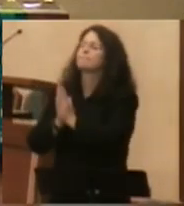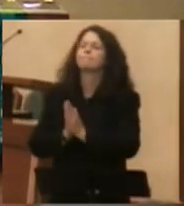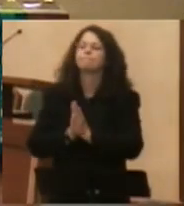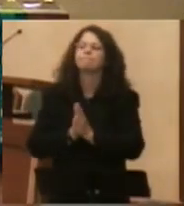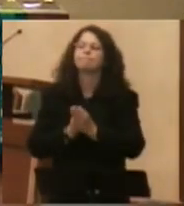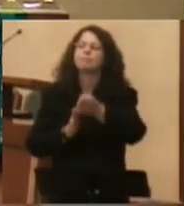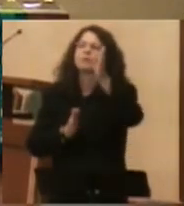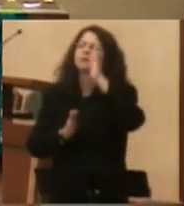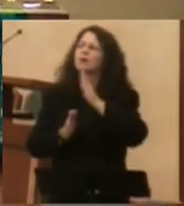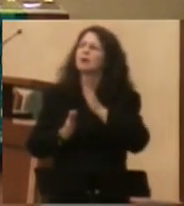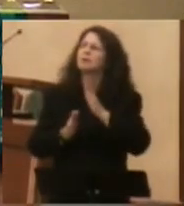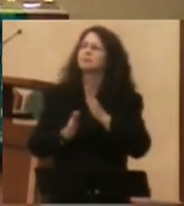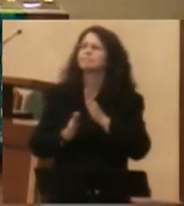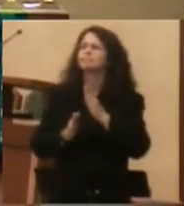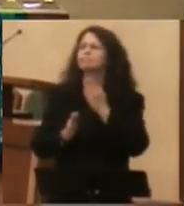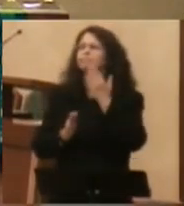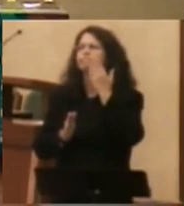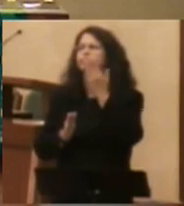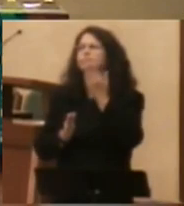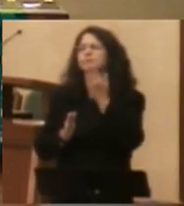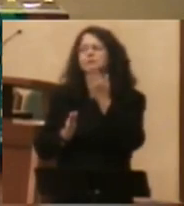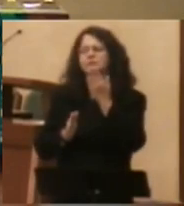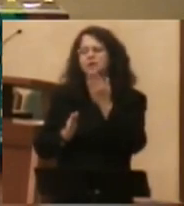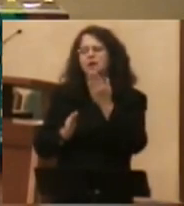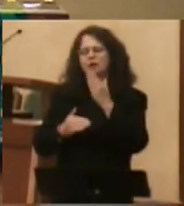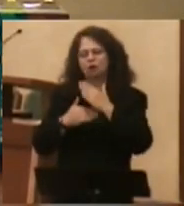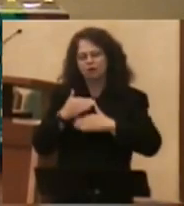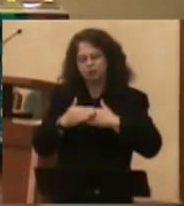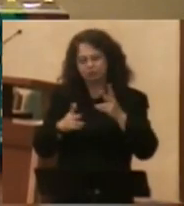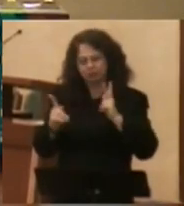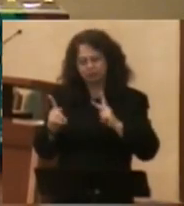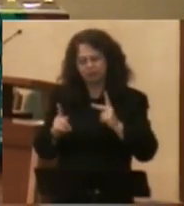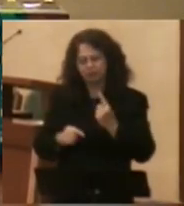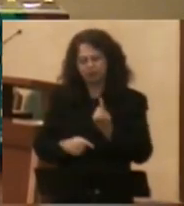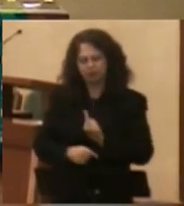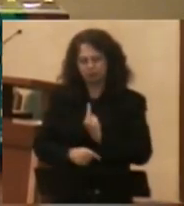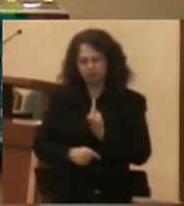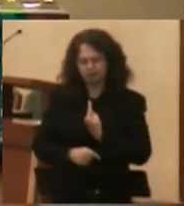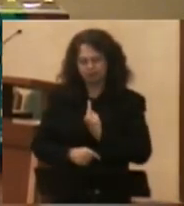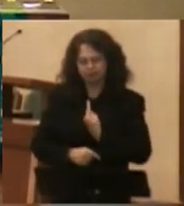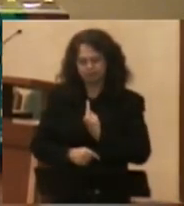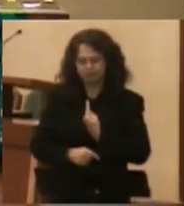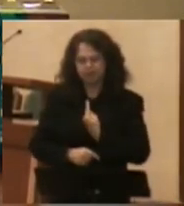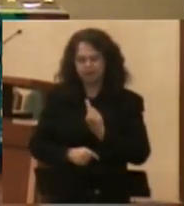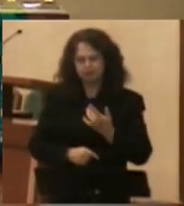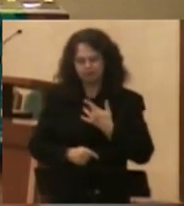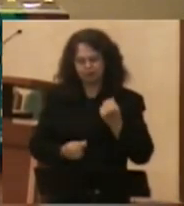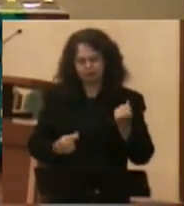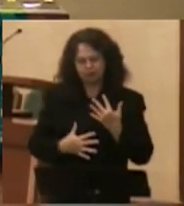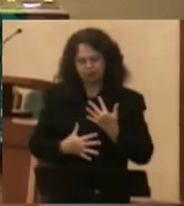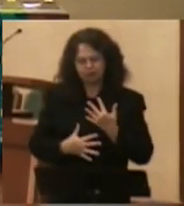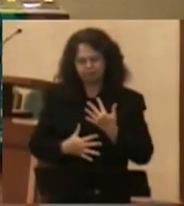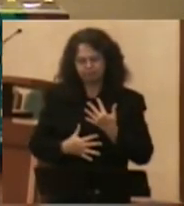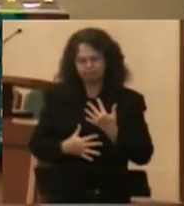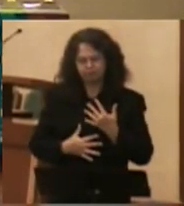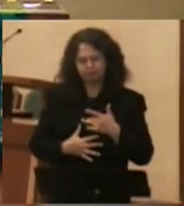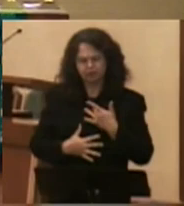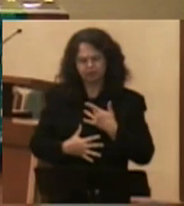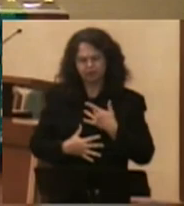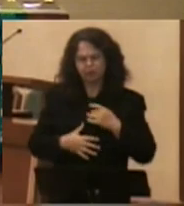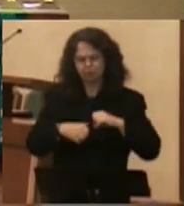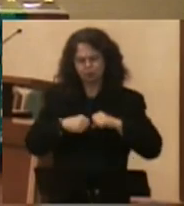O God, our sustainer, comfort those who are lonely, fearful, or burdened by